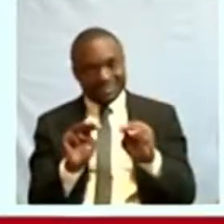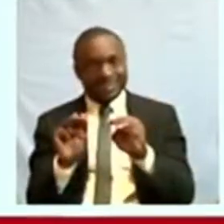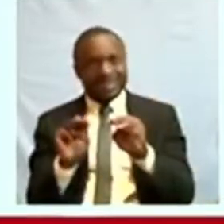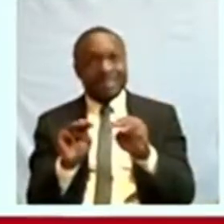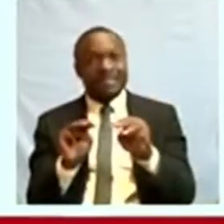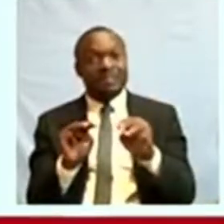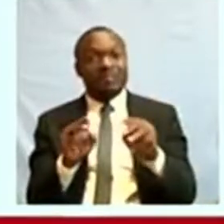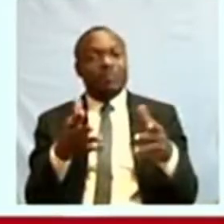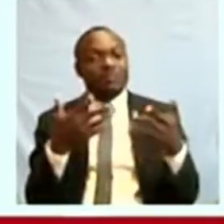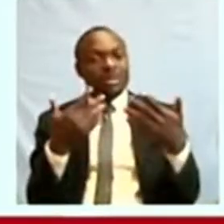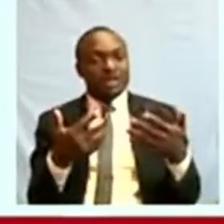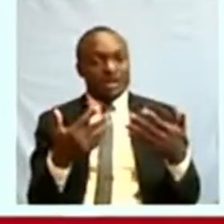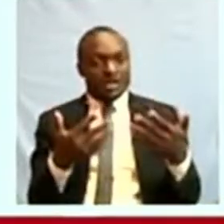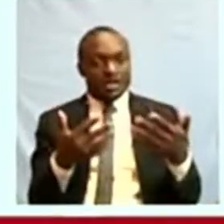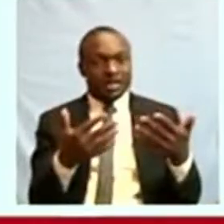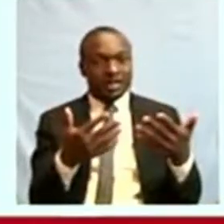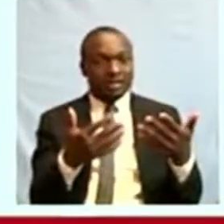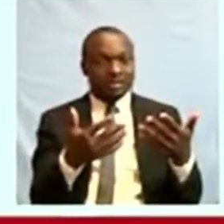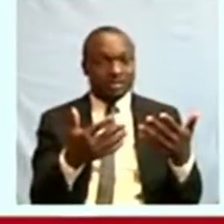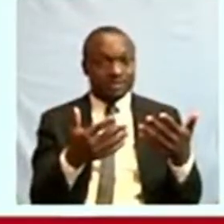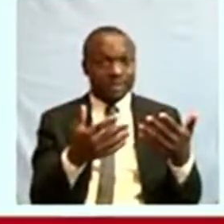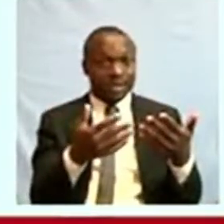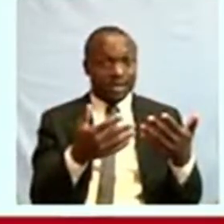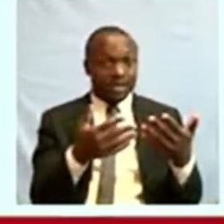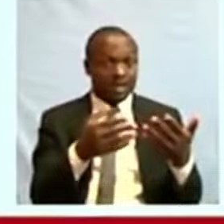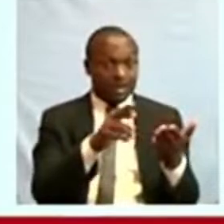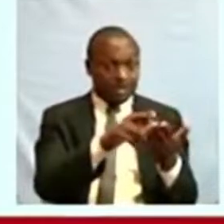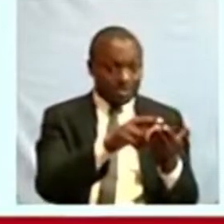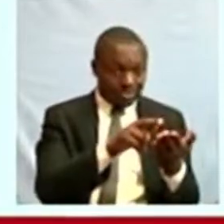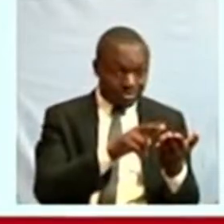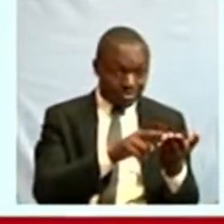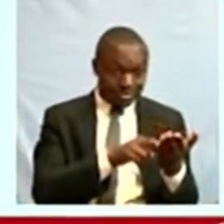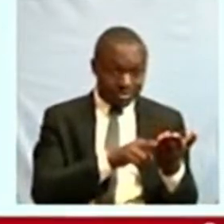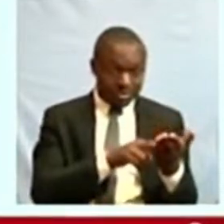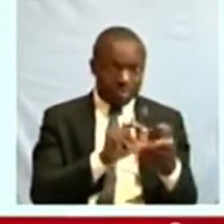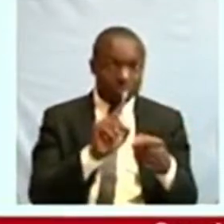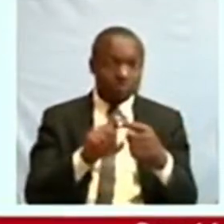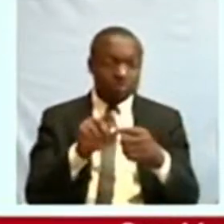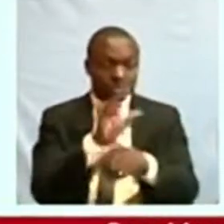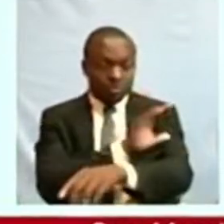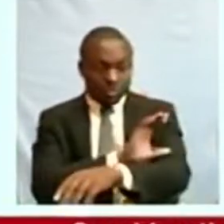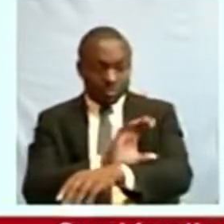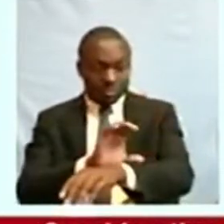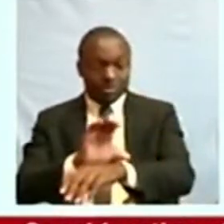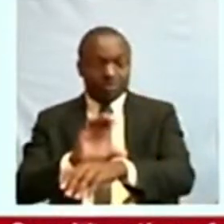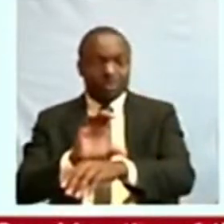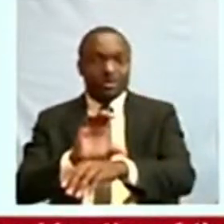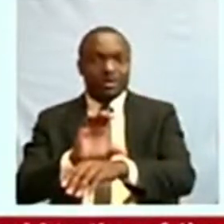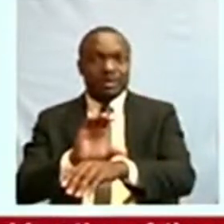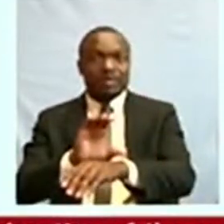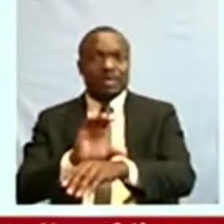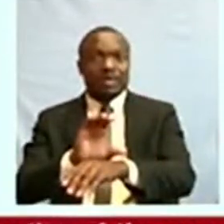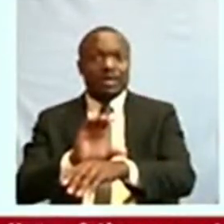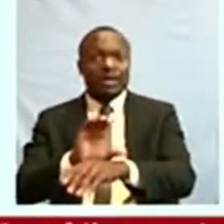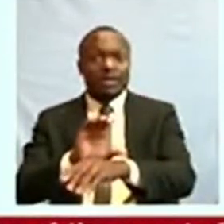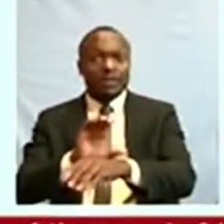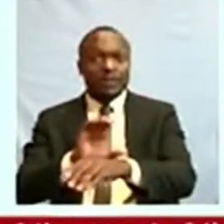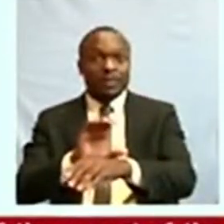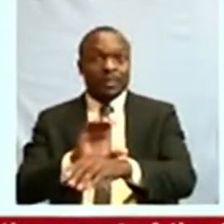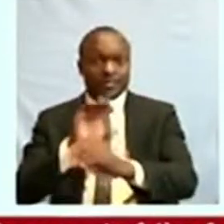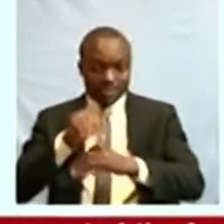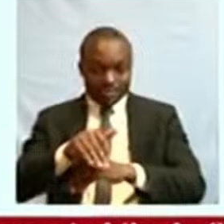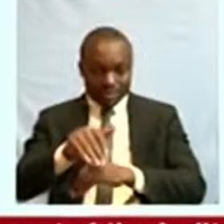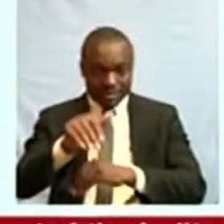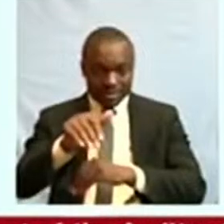manual records to data, electronic data in this year in